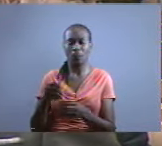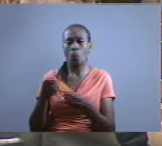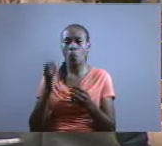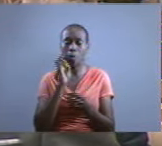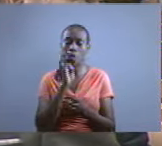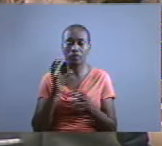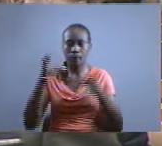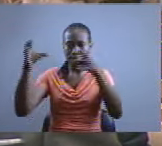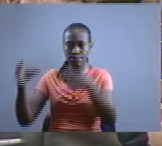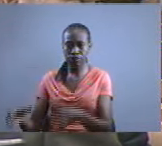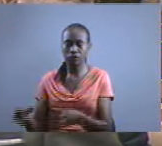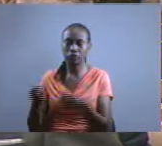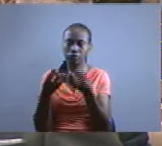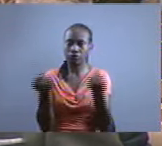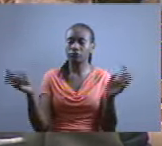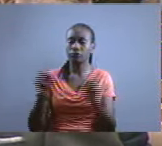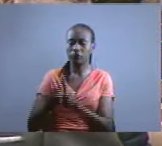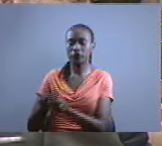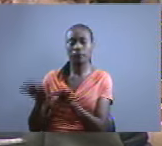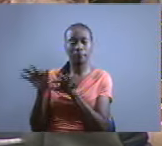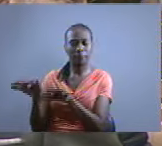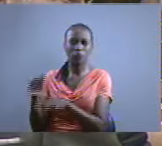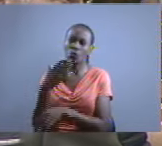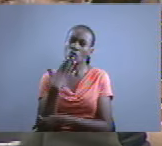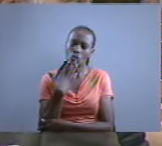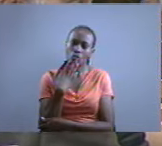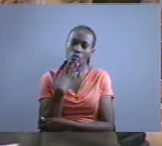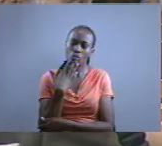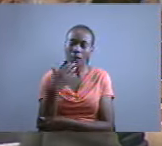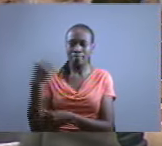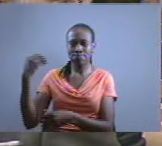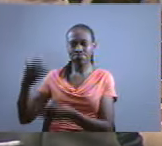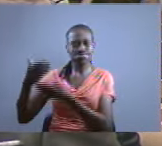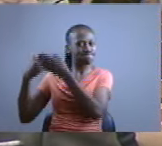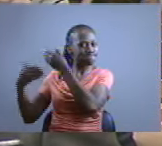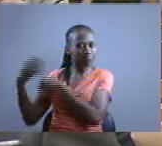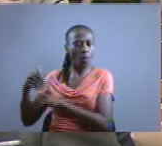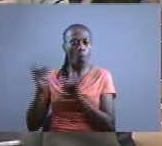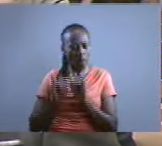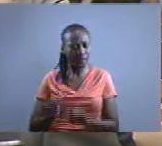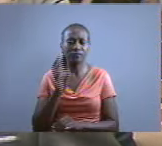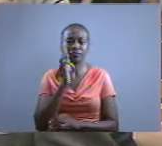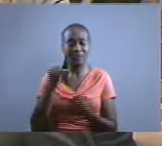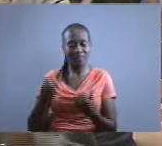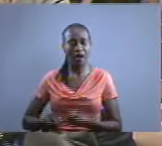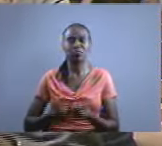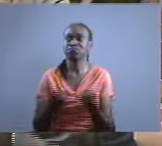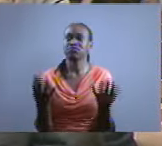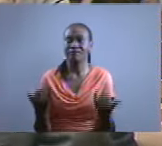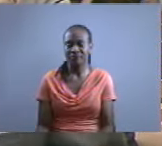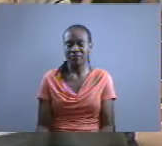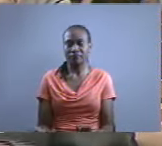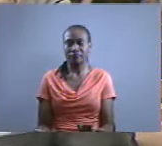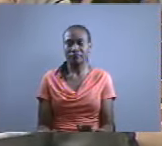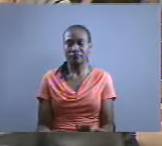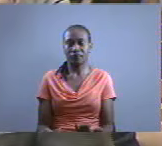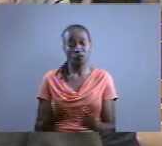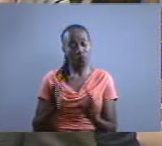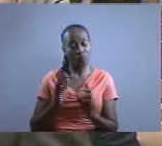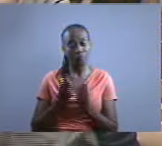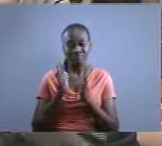and other services to people who have been waiting for years for her to deliver. I urge this